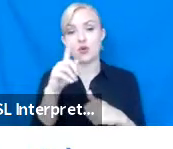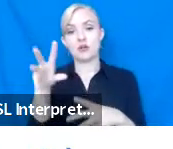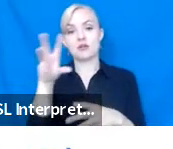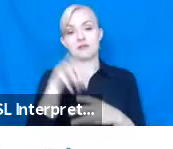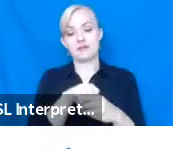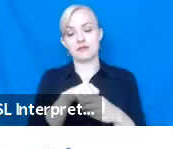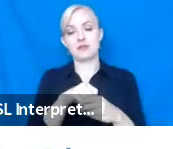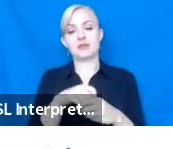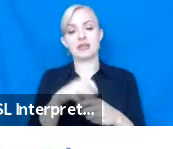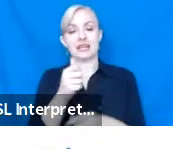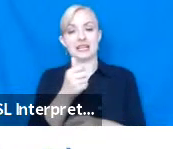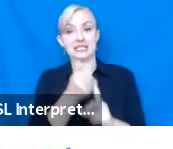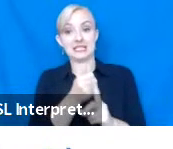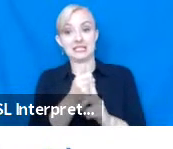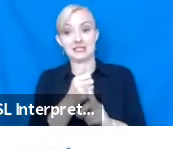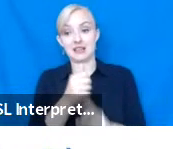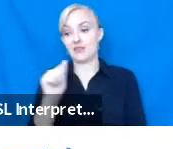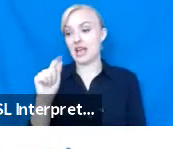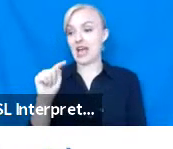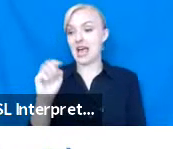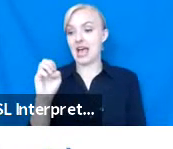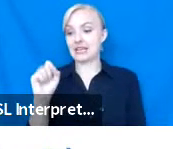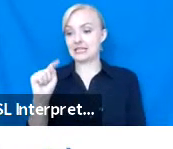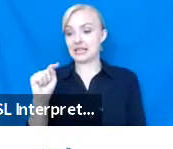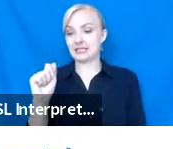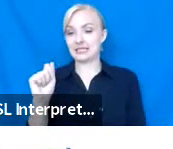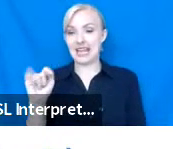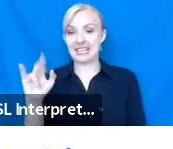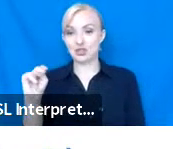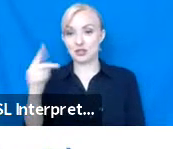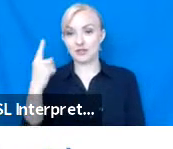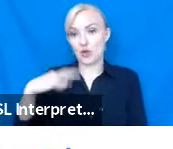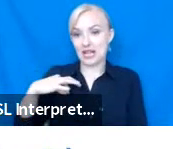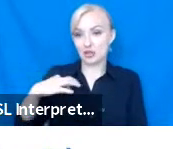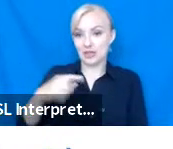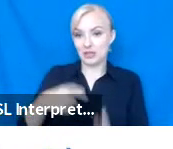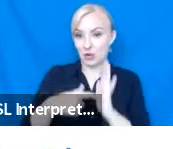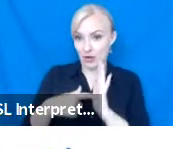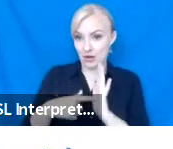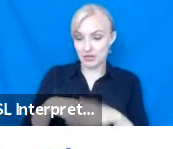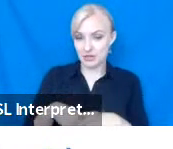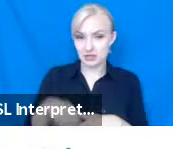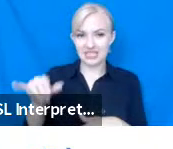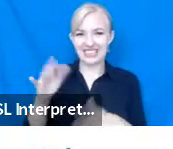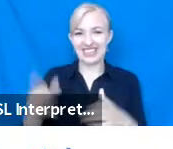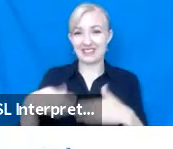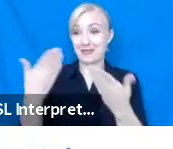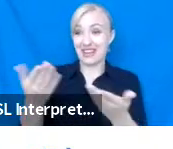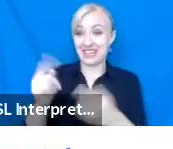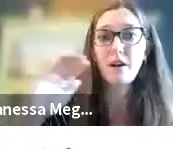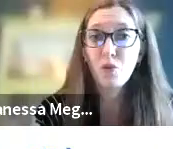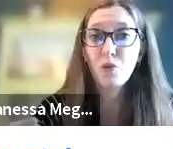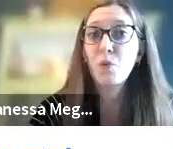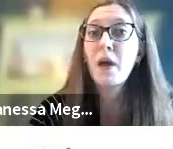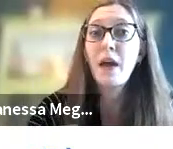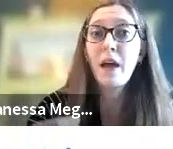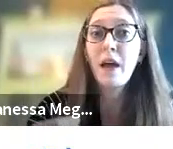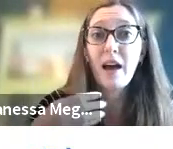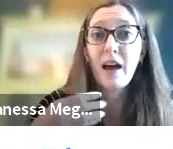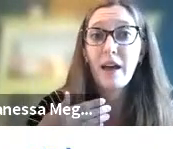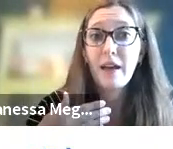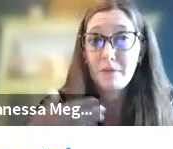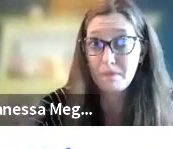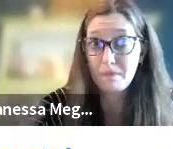incorporating self-attestation for eligibility requirements. So giving grantees the tools to